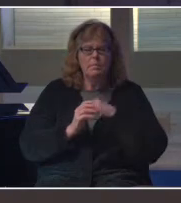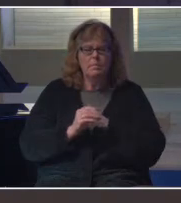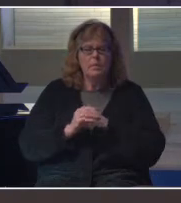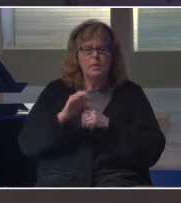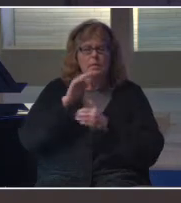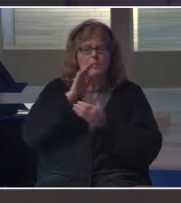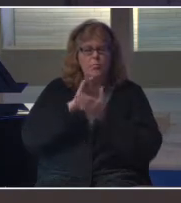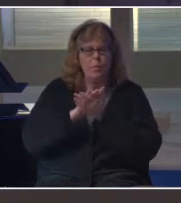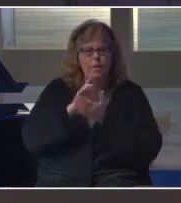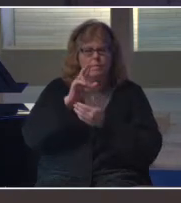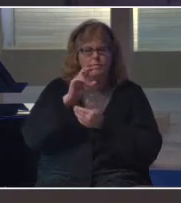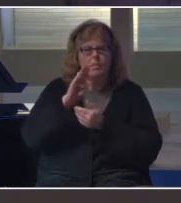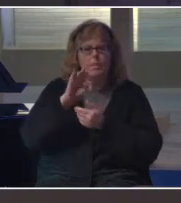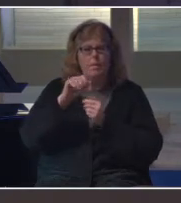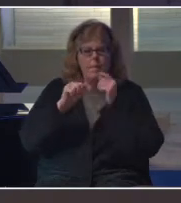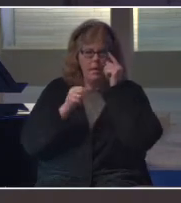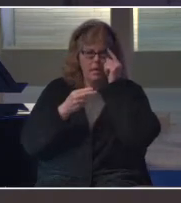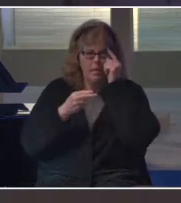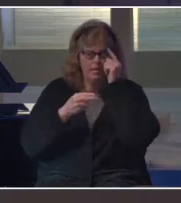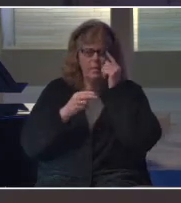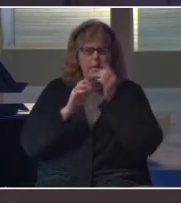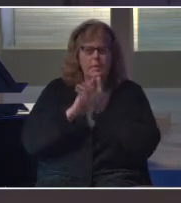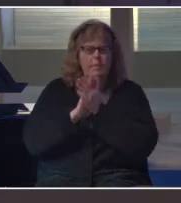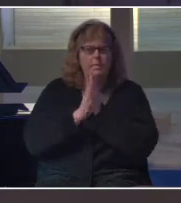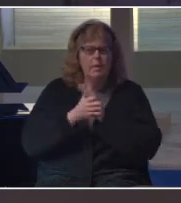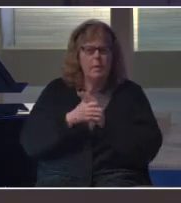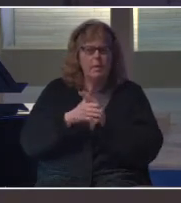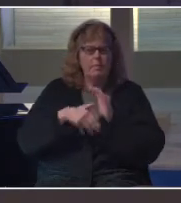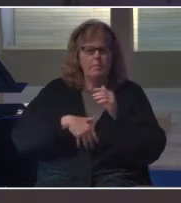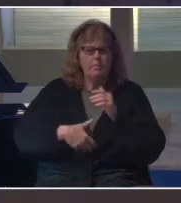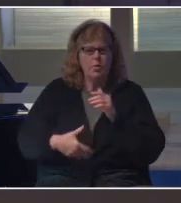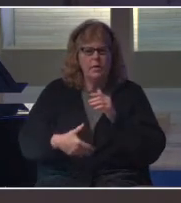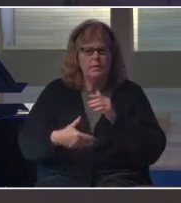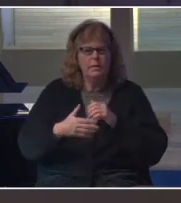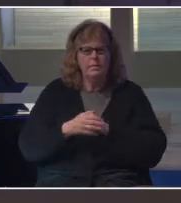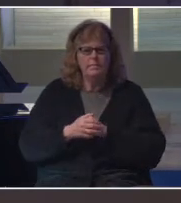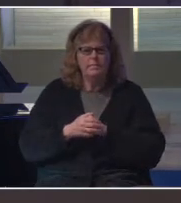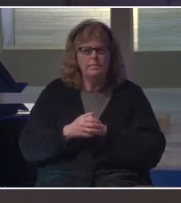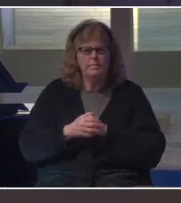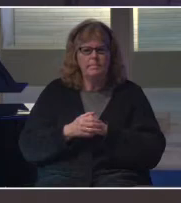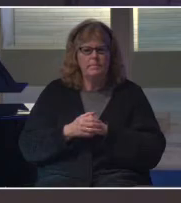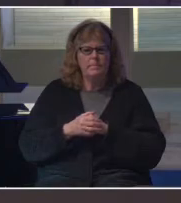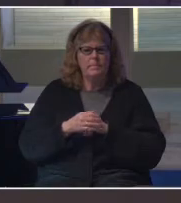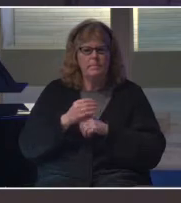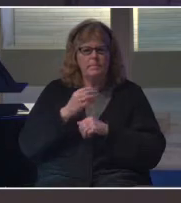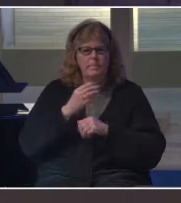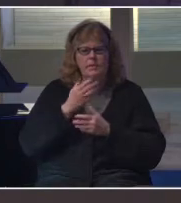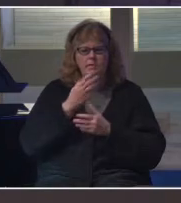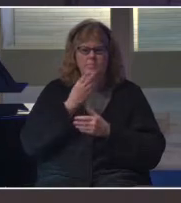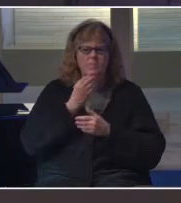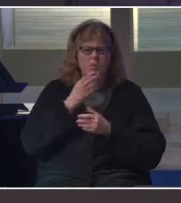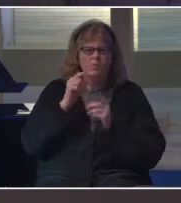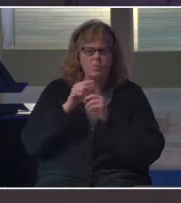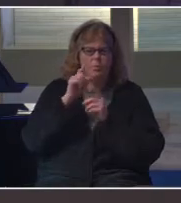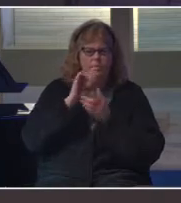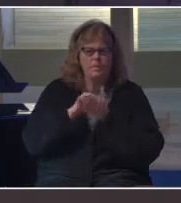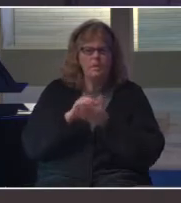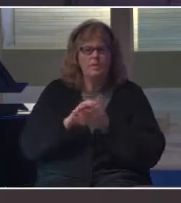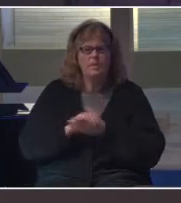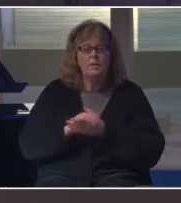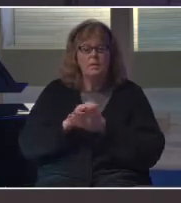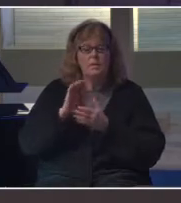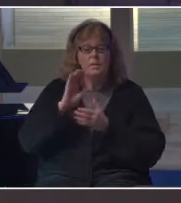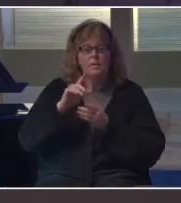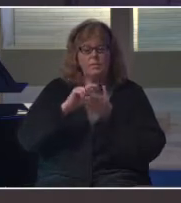His wife Rebekah became schwanger, as we would say in Yiddish, pregnant. Well, with